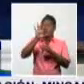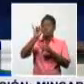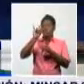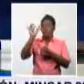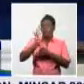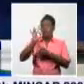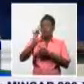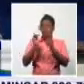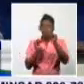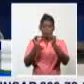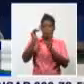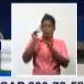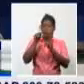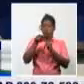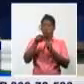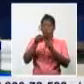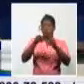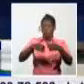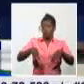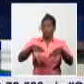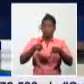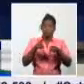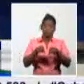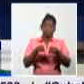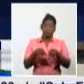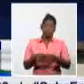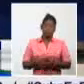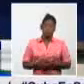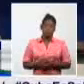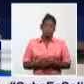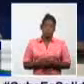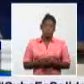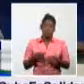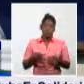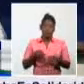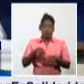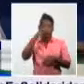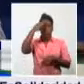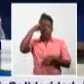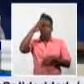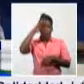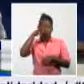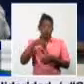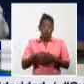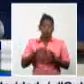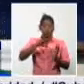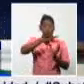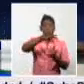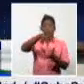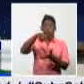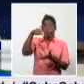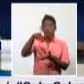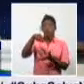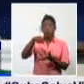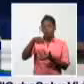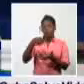5.56%, and there are 12 countries whose lethality is higher than that.